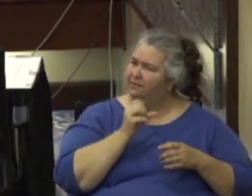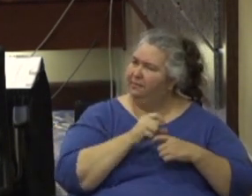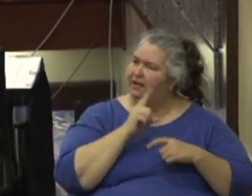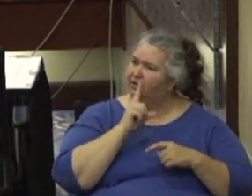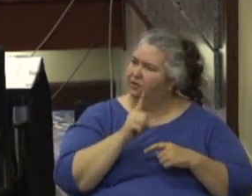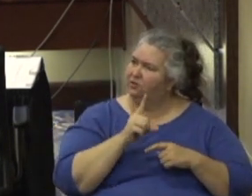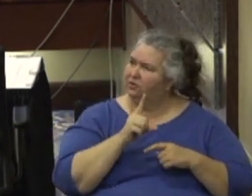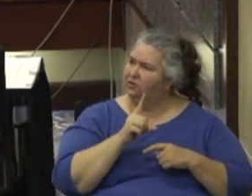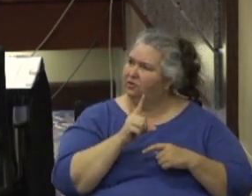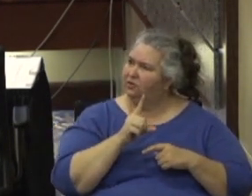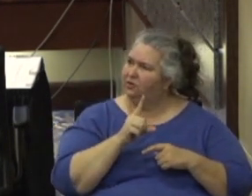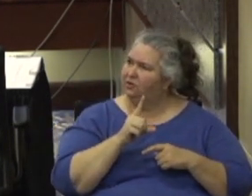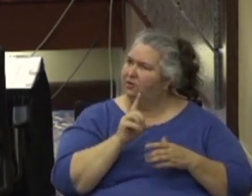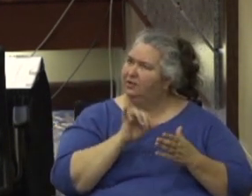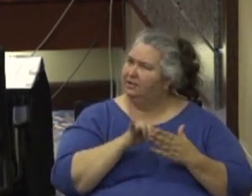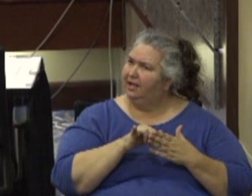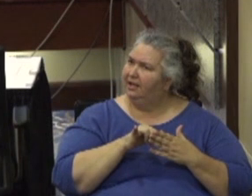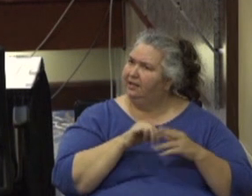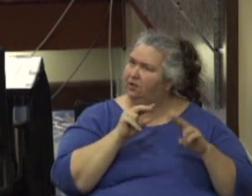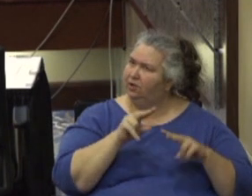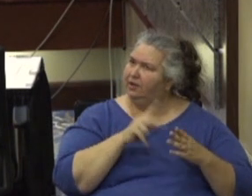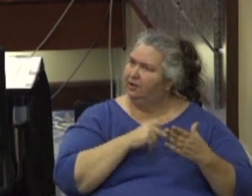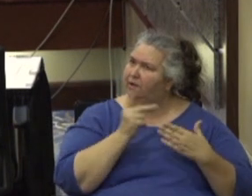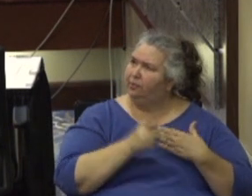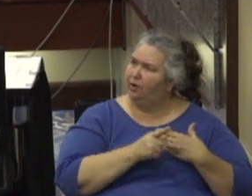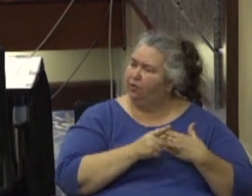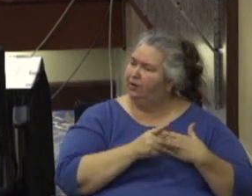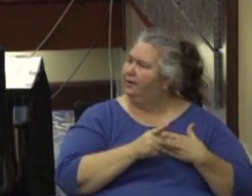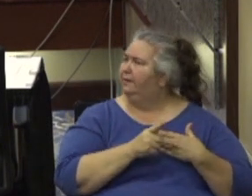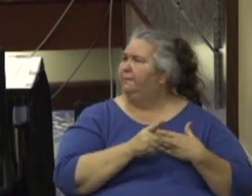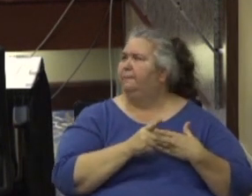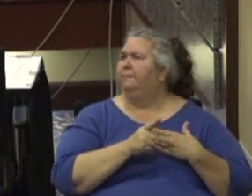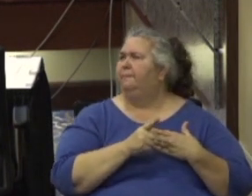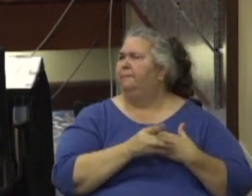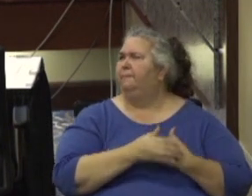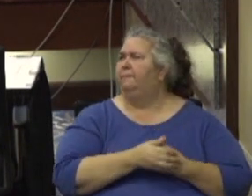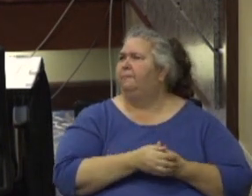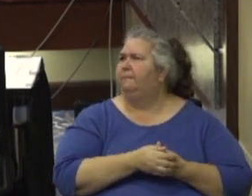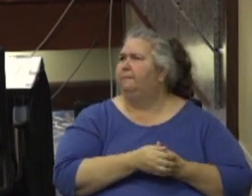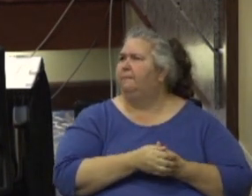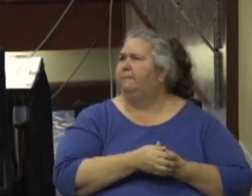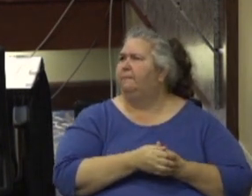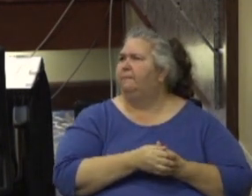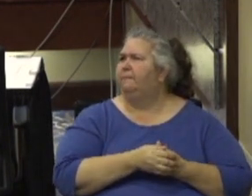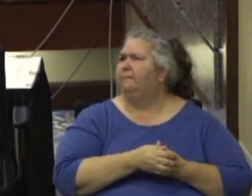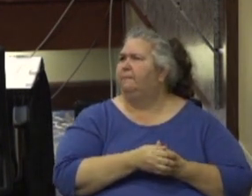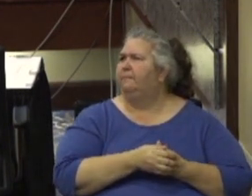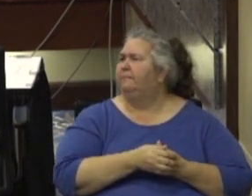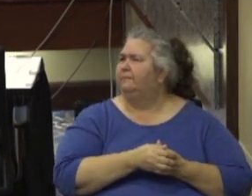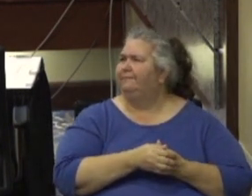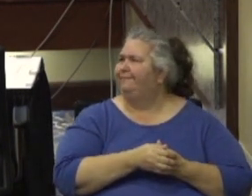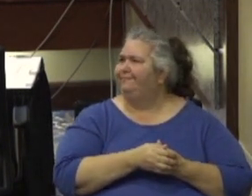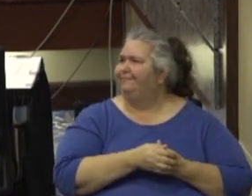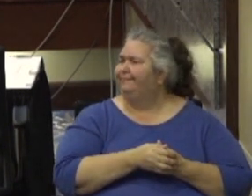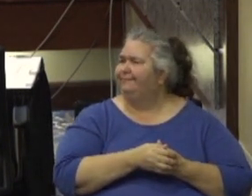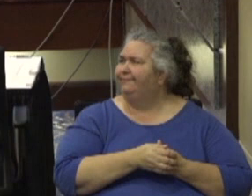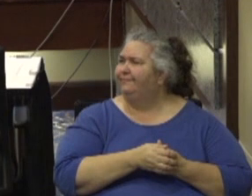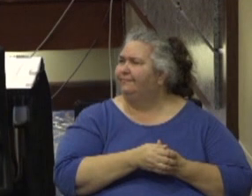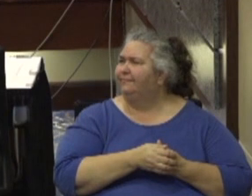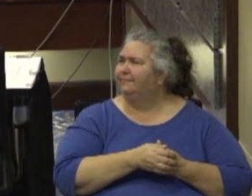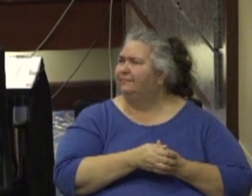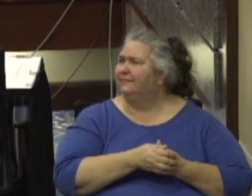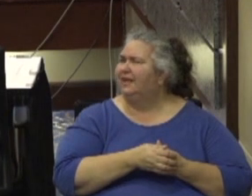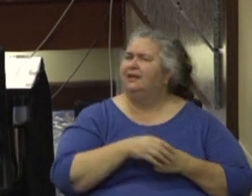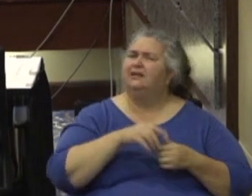everybody's aware of the program, and specifically the part of the program that's hitting most businesses is the